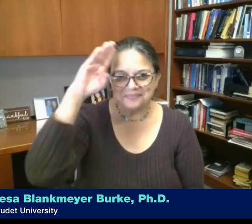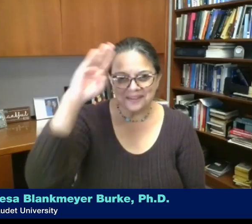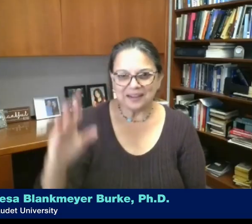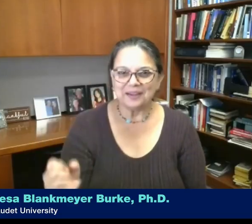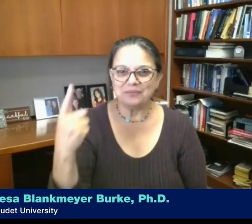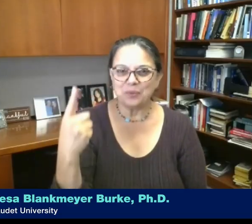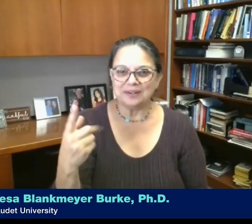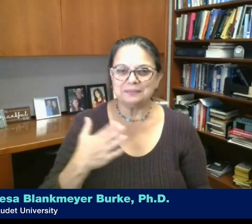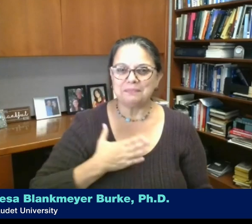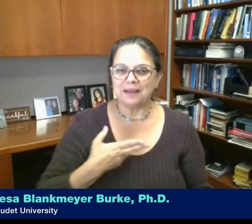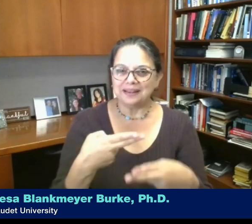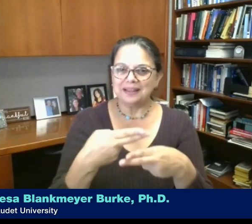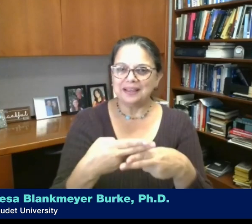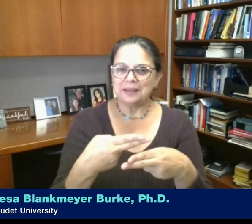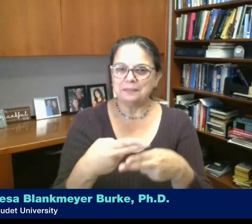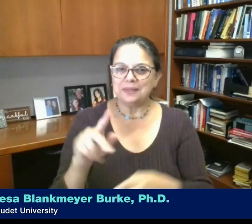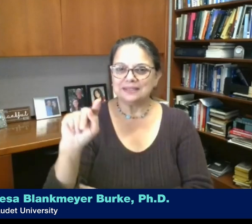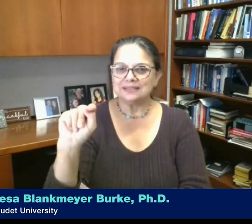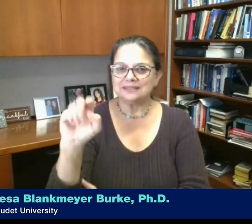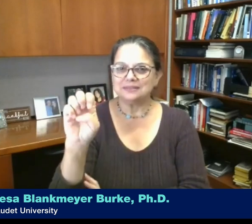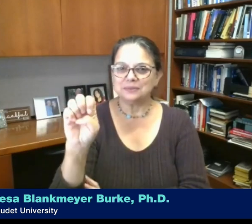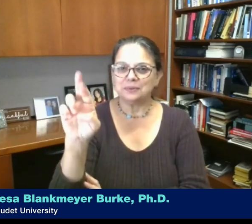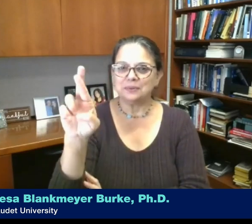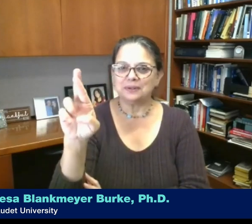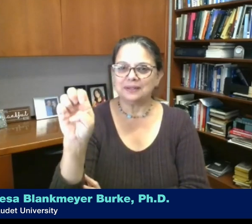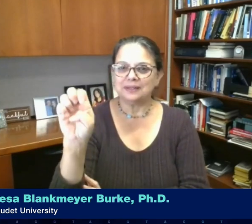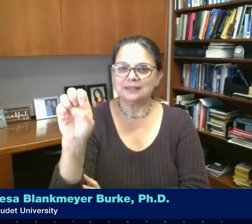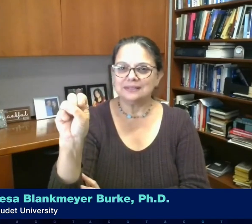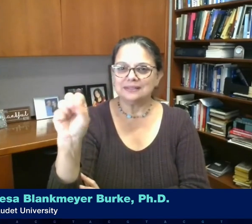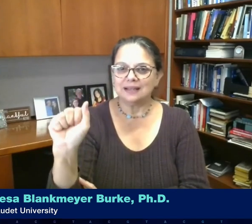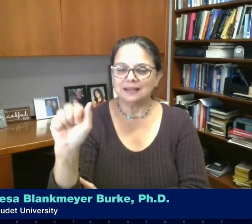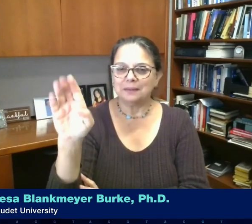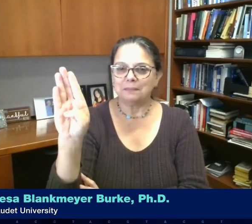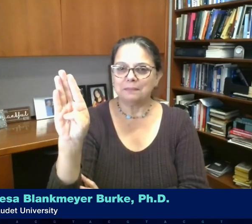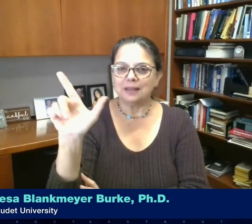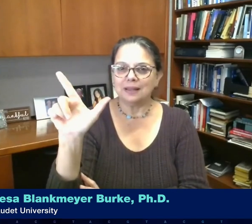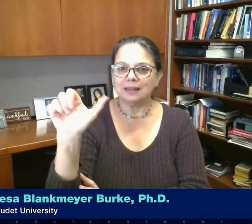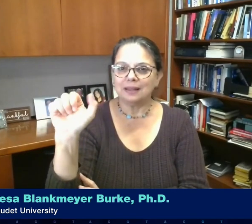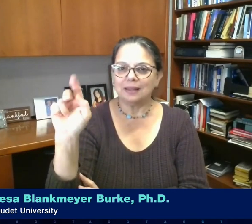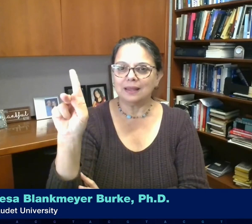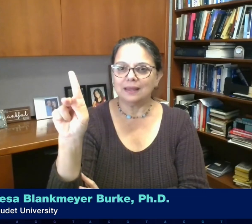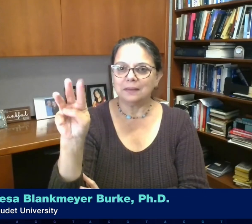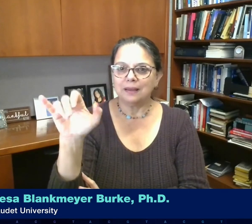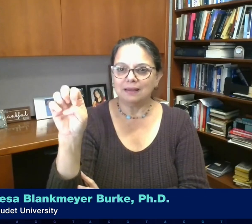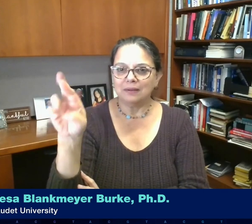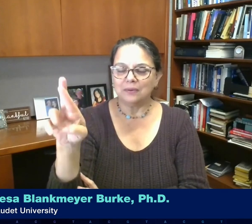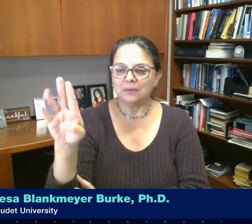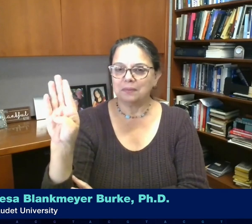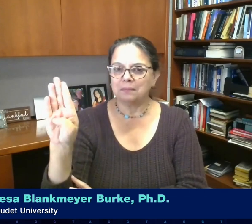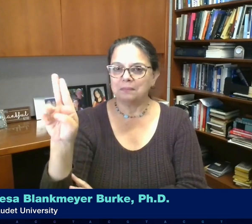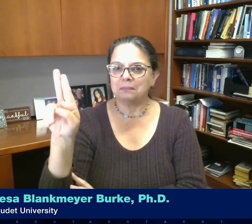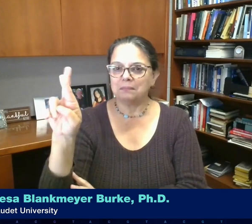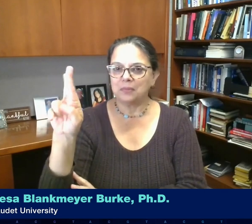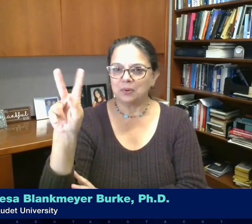Hello, everyone. My name is Teresa